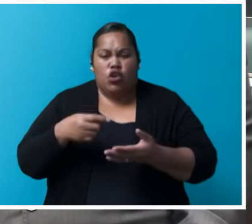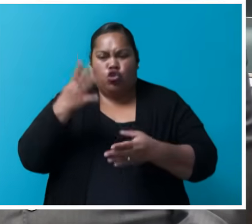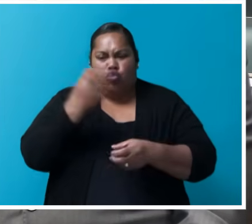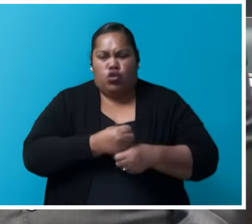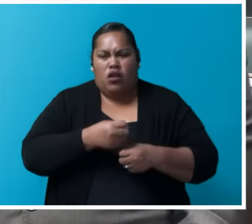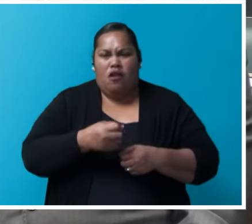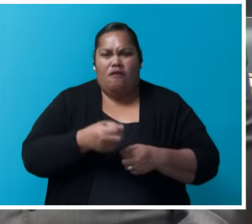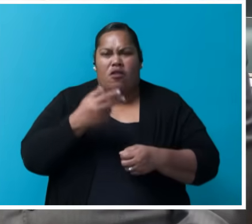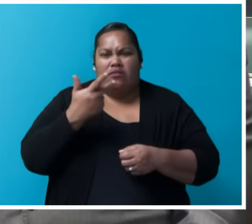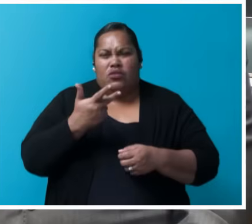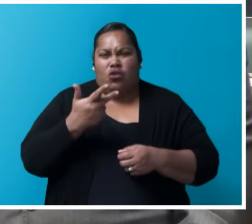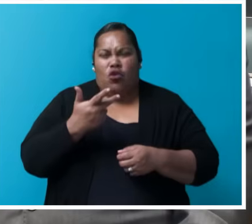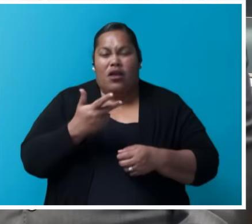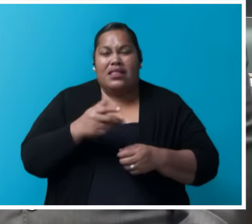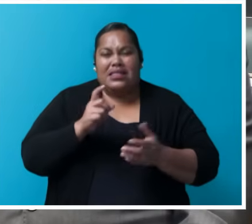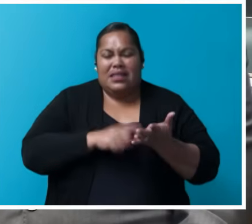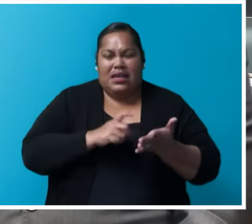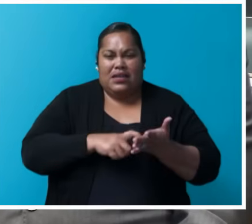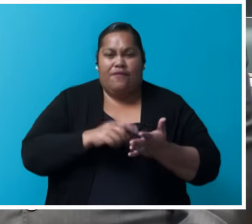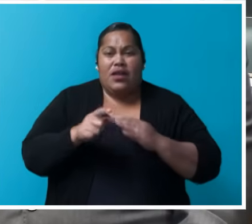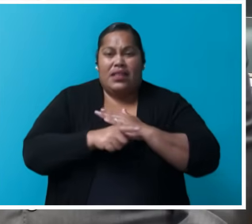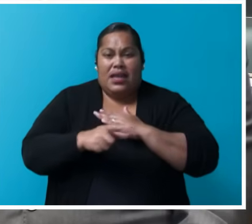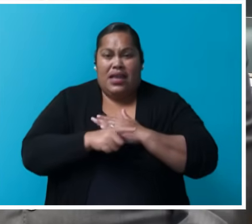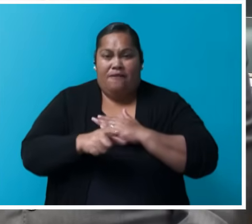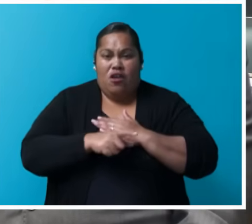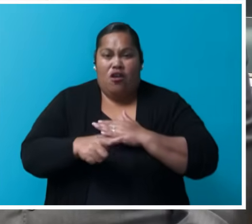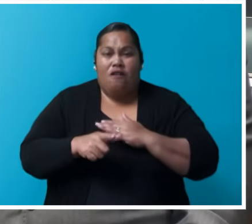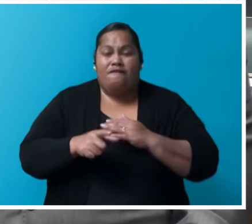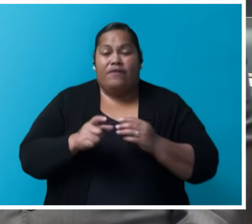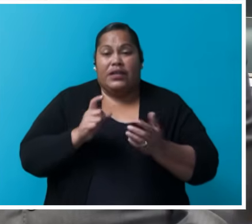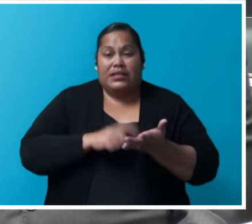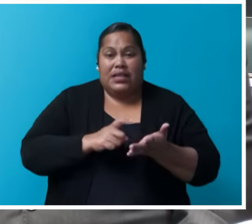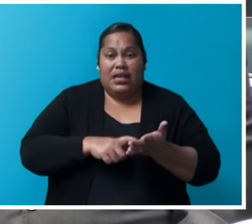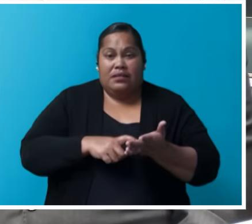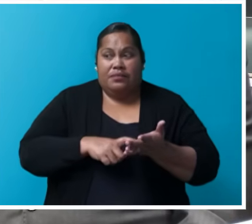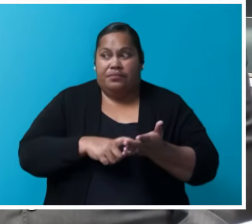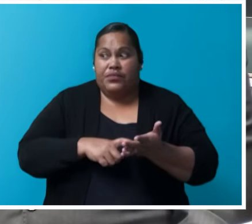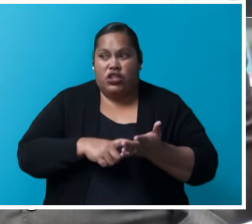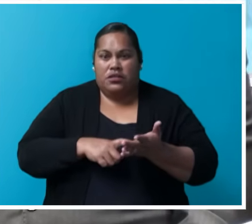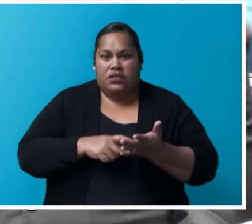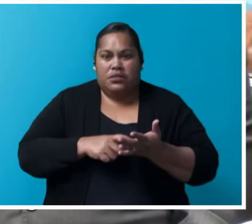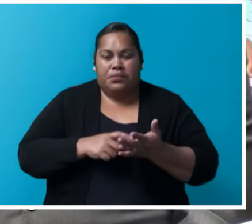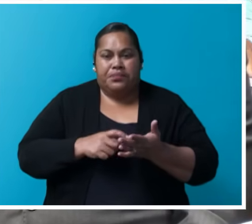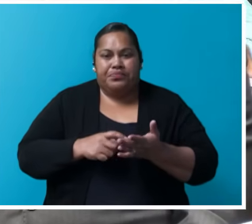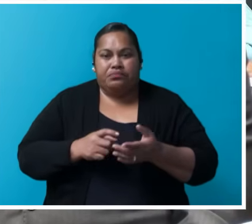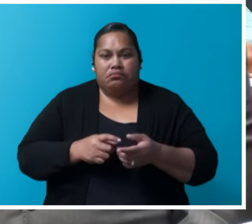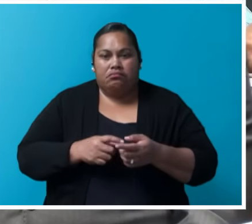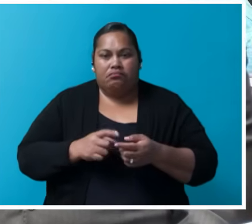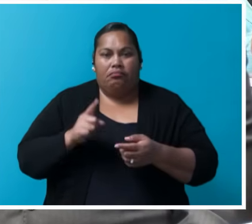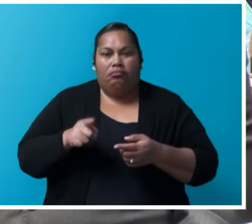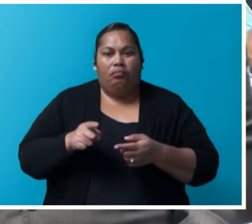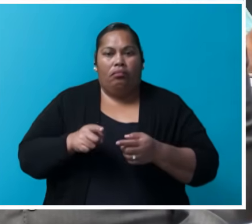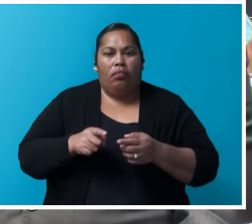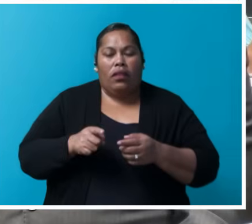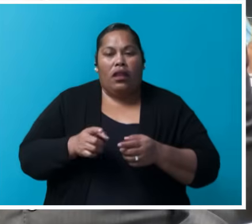debt portfolio. So while the level of debt may rise in nominal terms, the cost of borrowing has dropped significantly, reducing